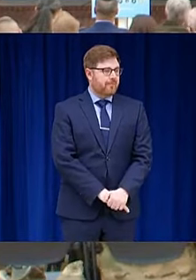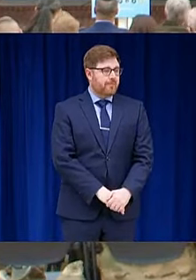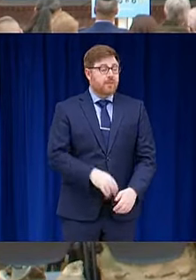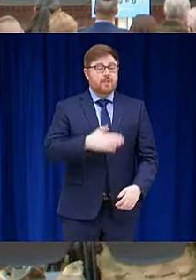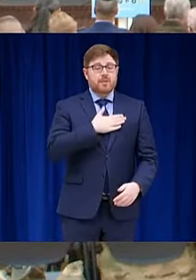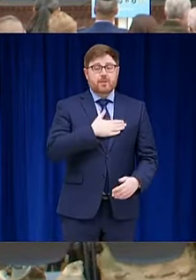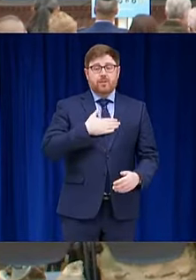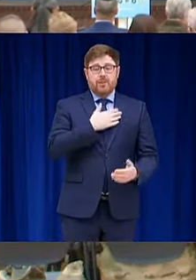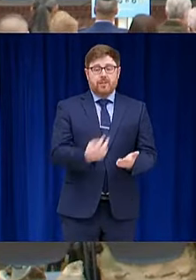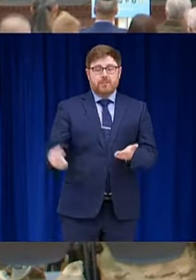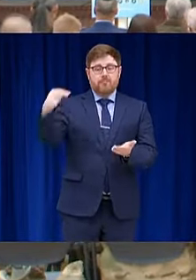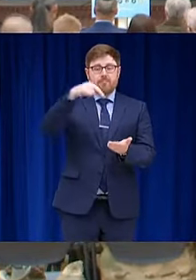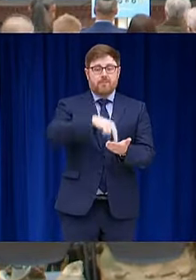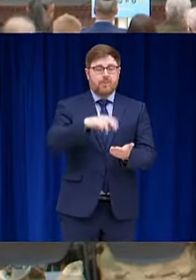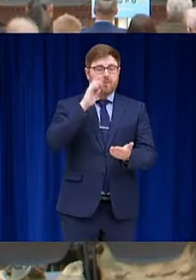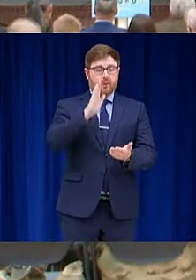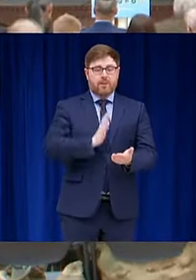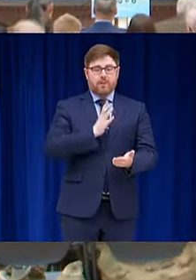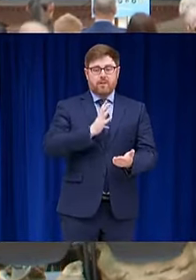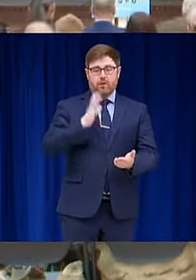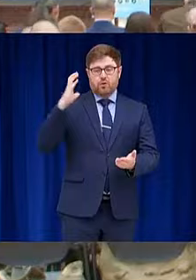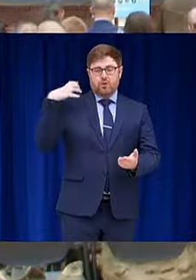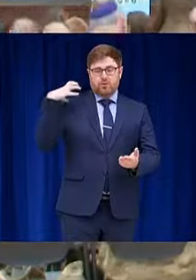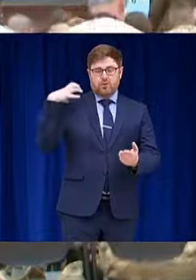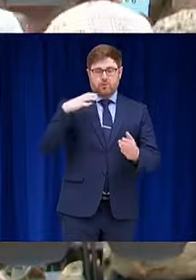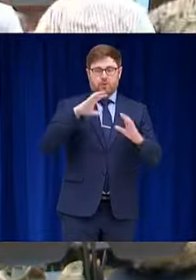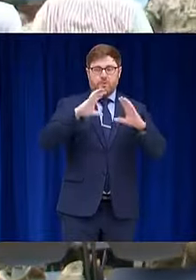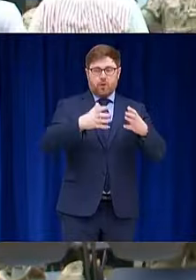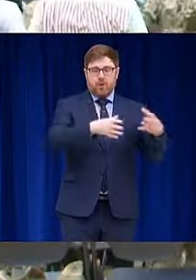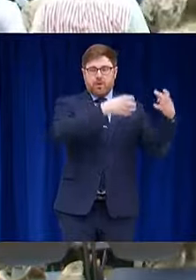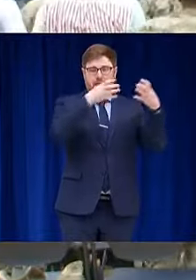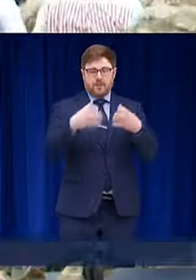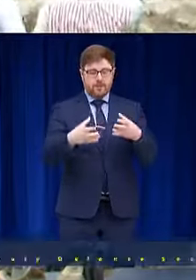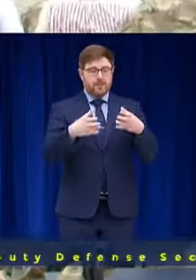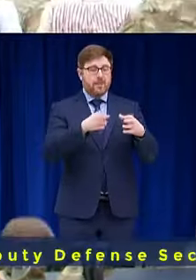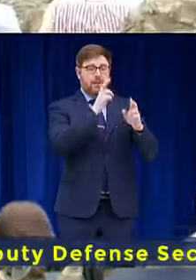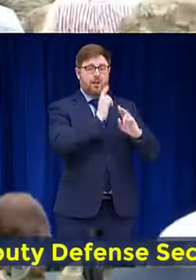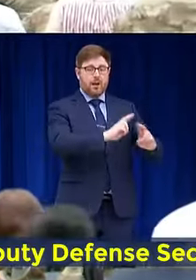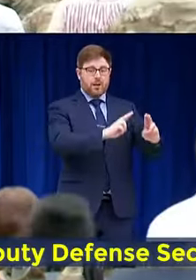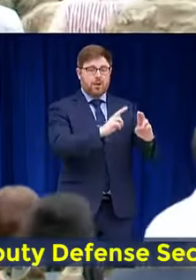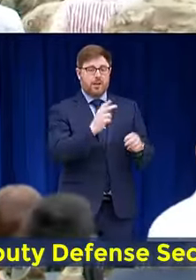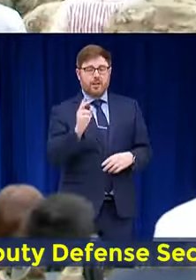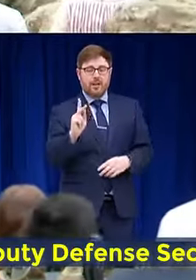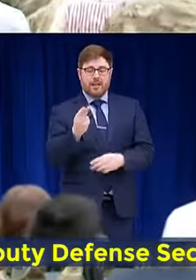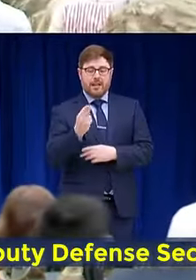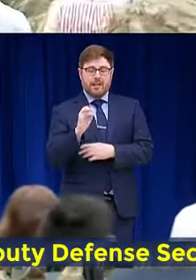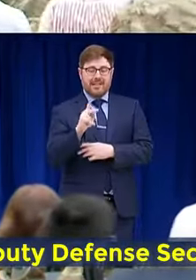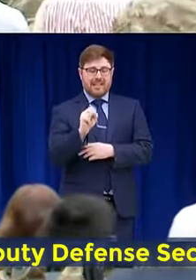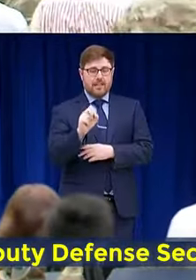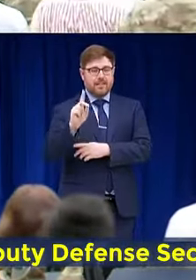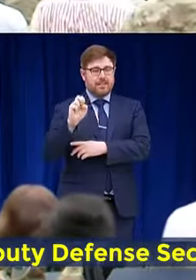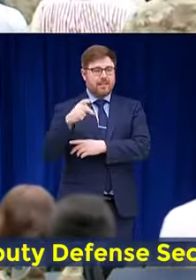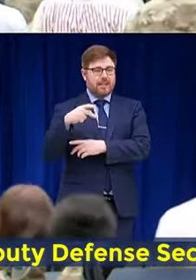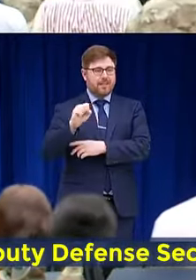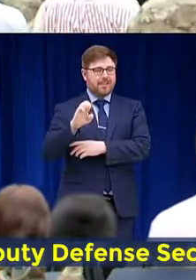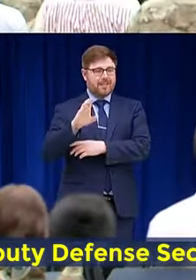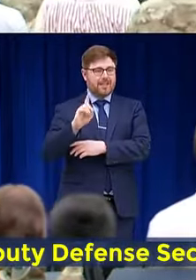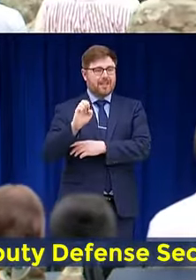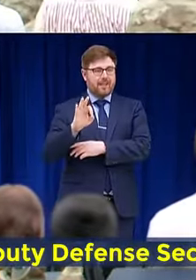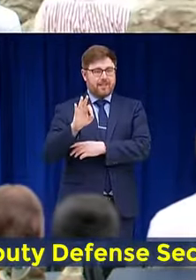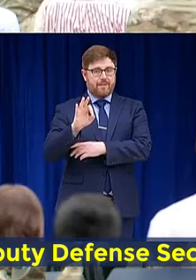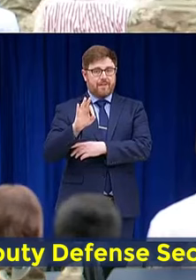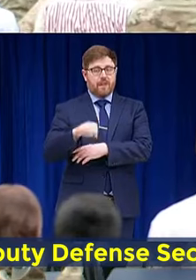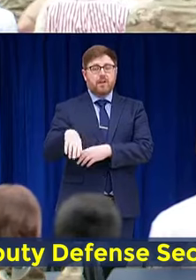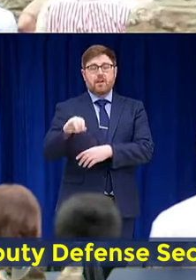Please stand for the arrival of the official party, the Honorable Kathleen Hicks, Deputy Secretary of Defense, the Honorable